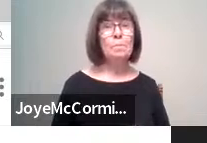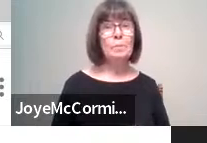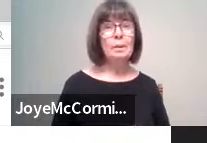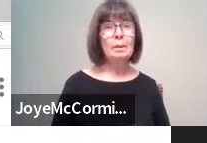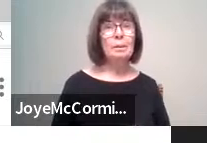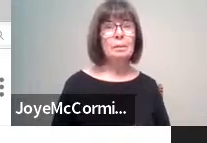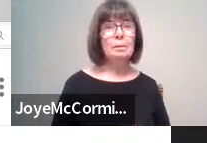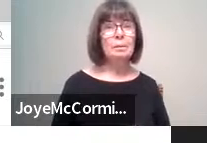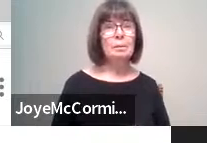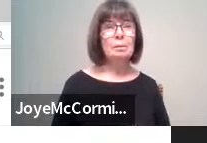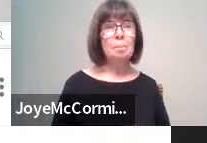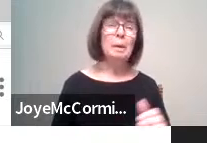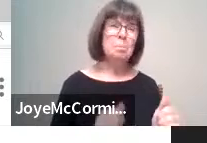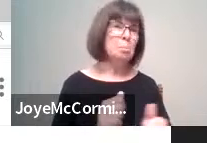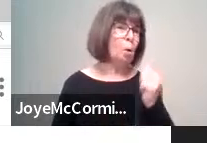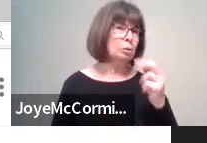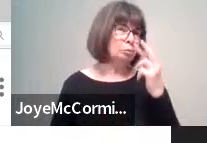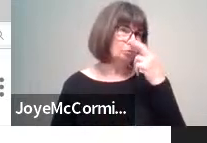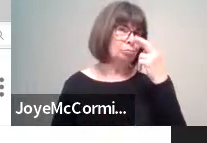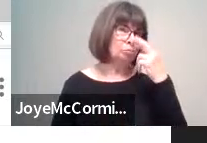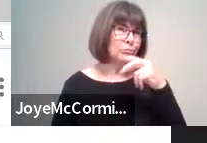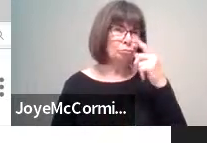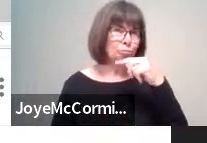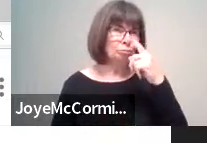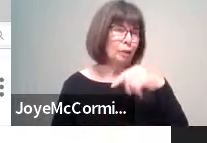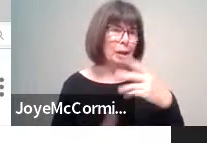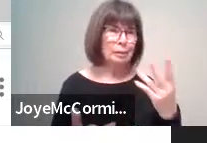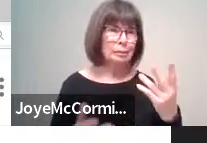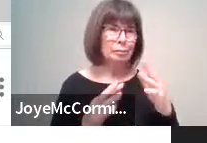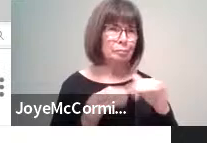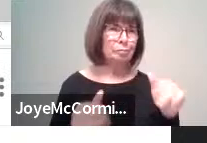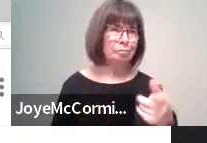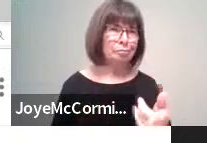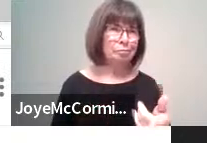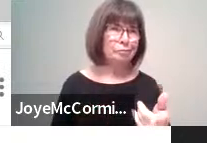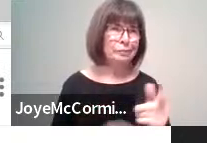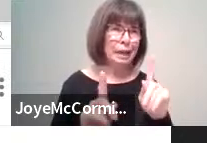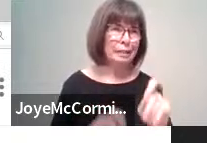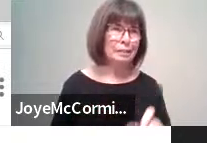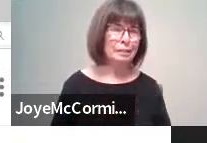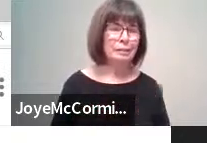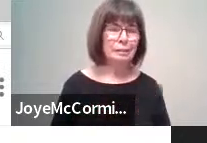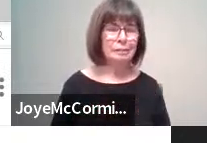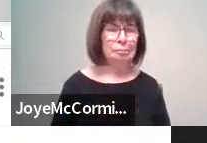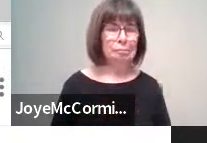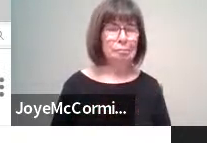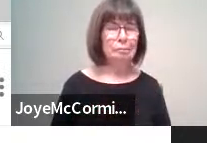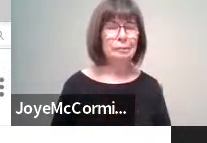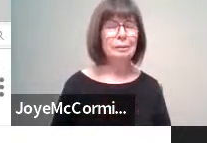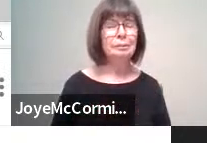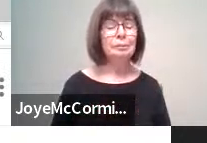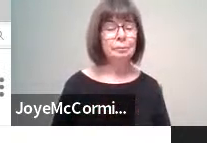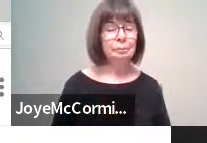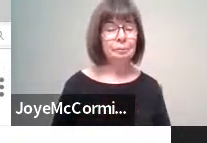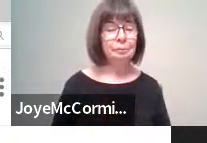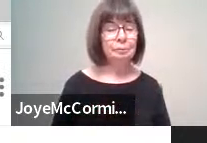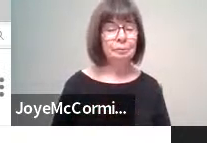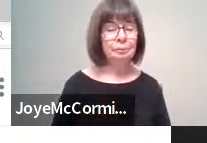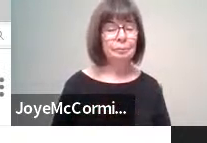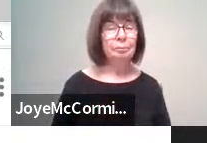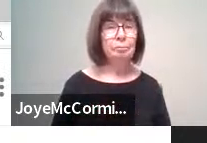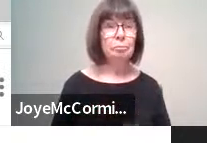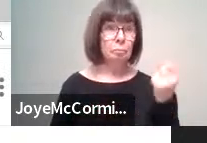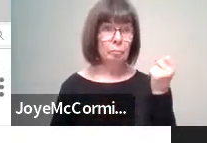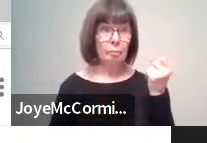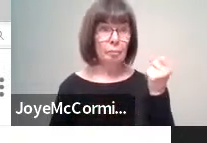rodents, mice, etc. Have been the test products. I